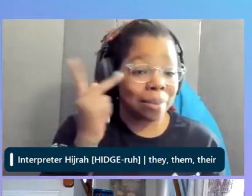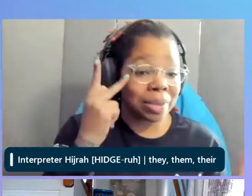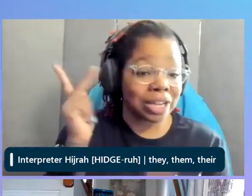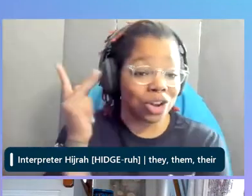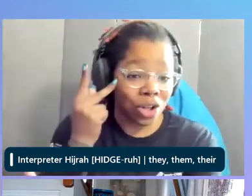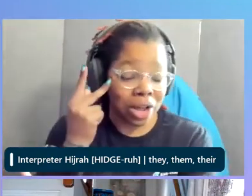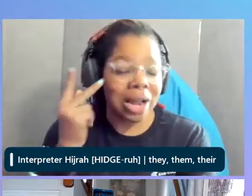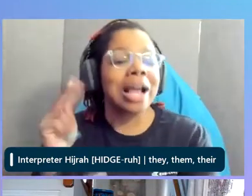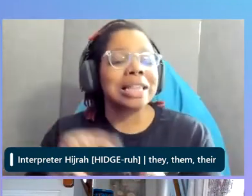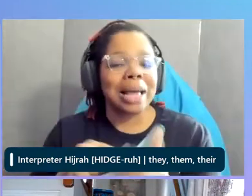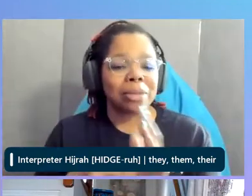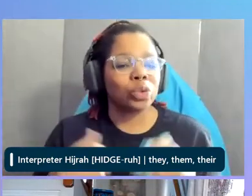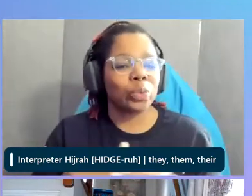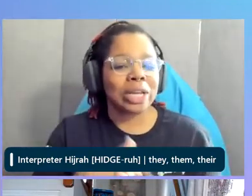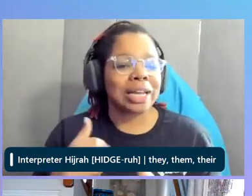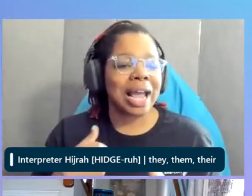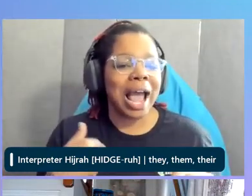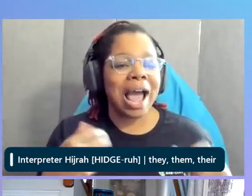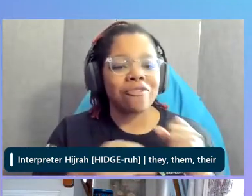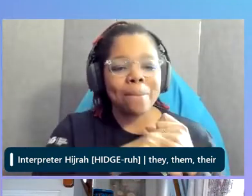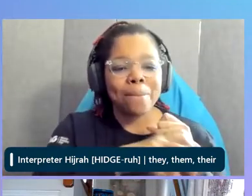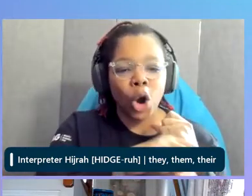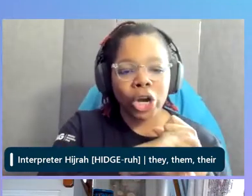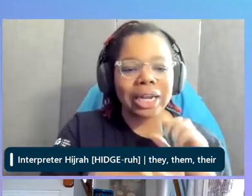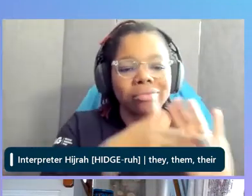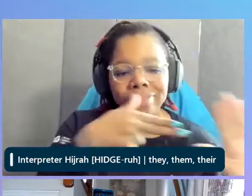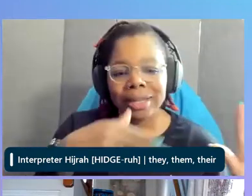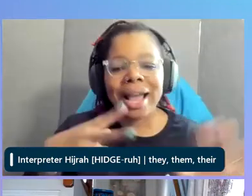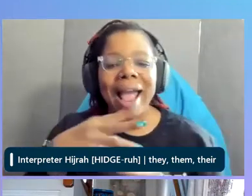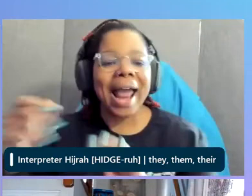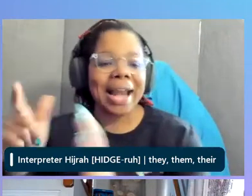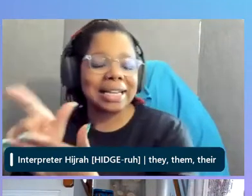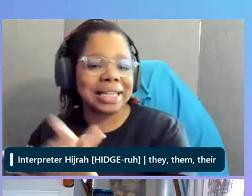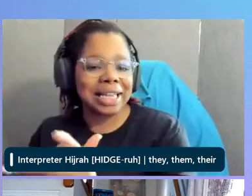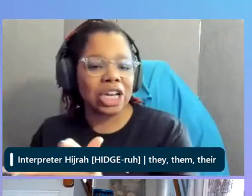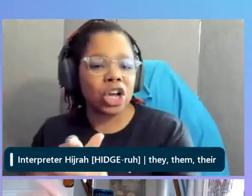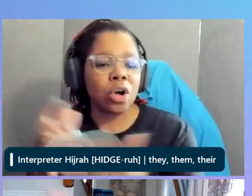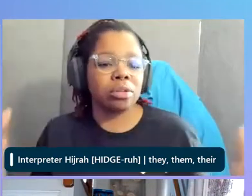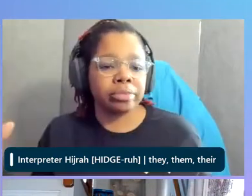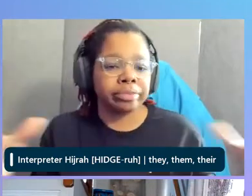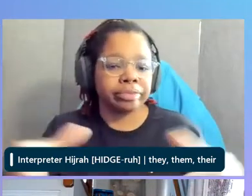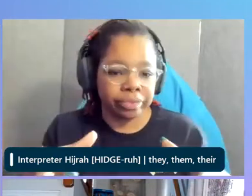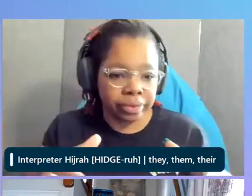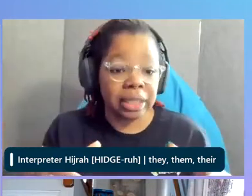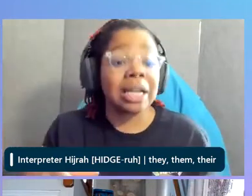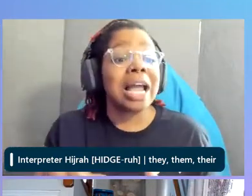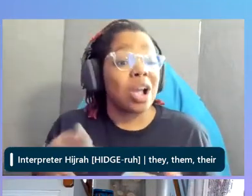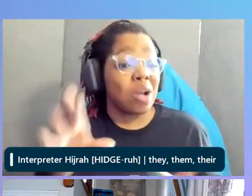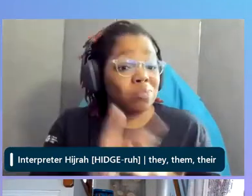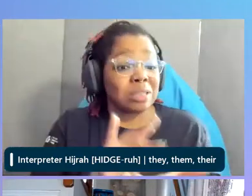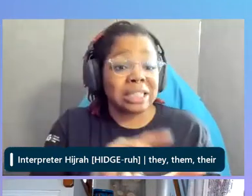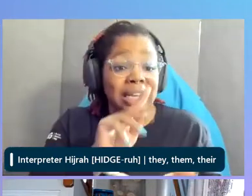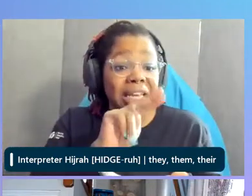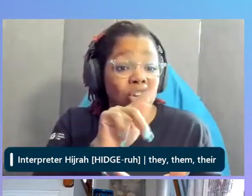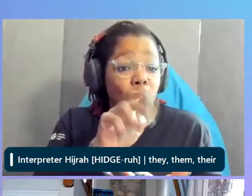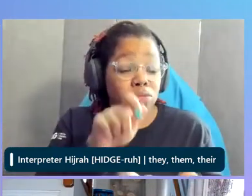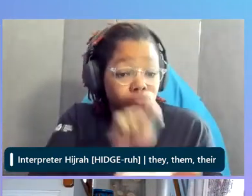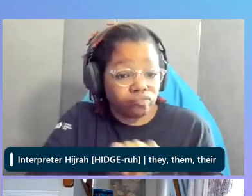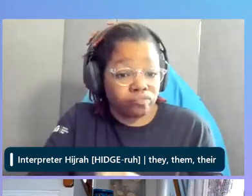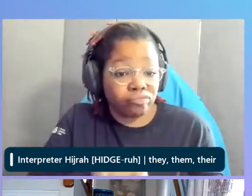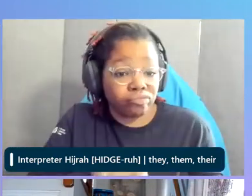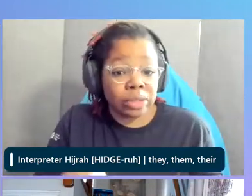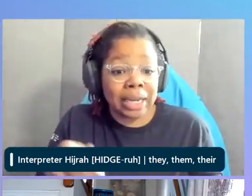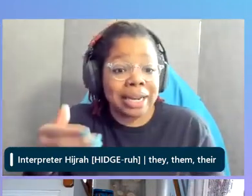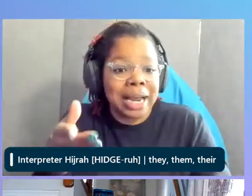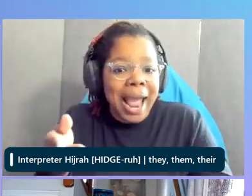we could literally have marketing and legal at the same physical table with stickies, putting together a web page that improved